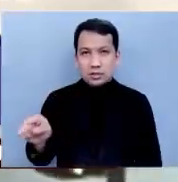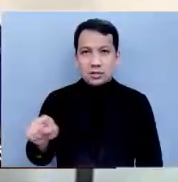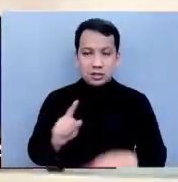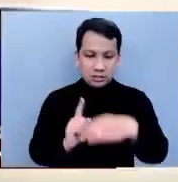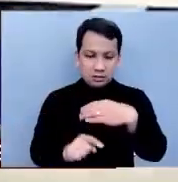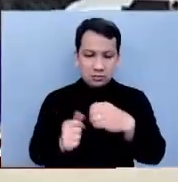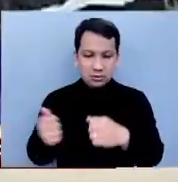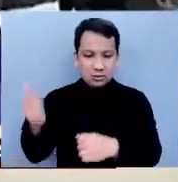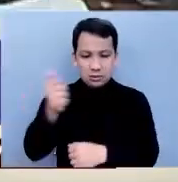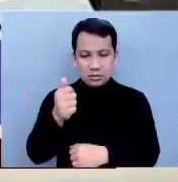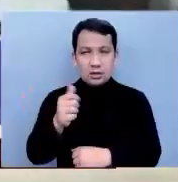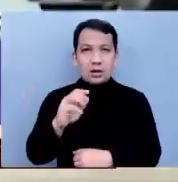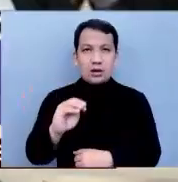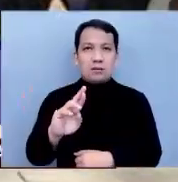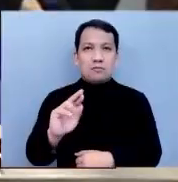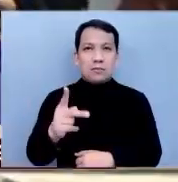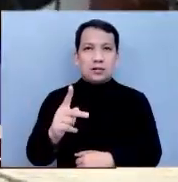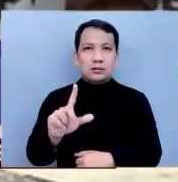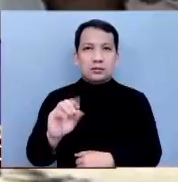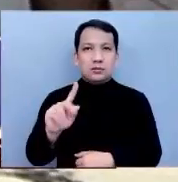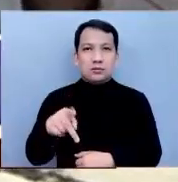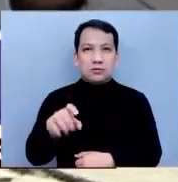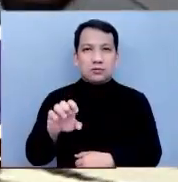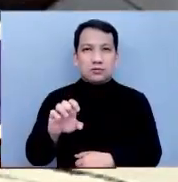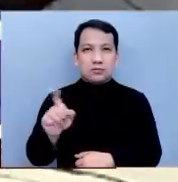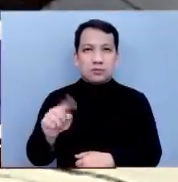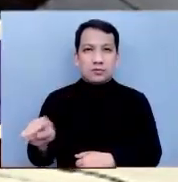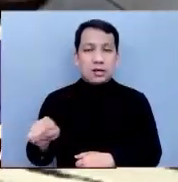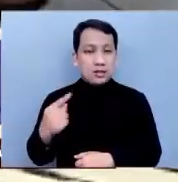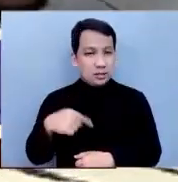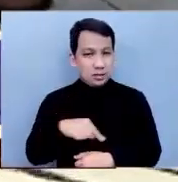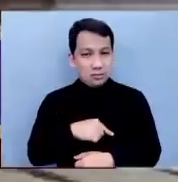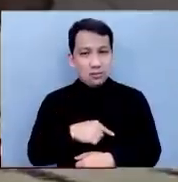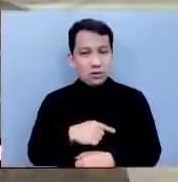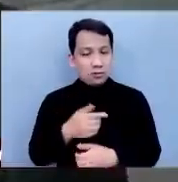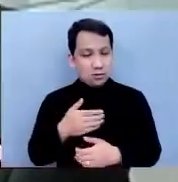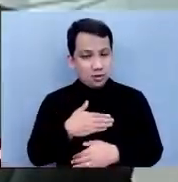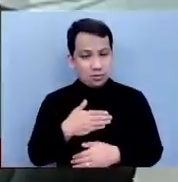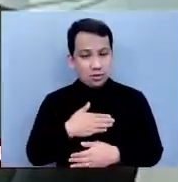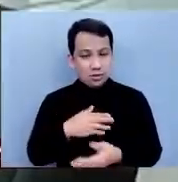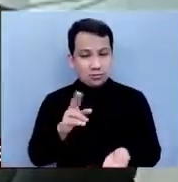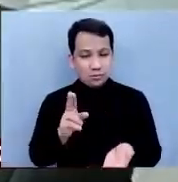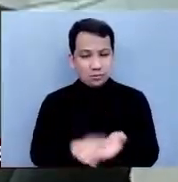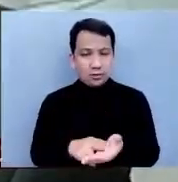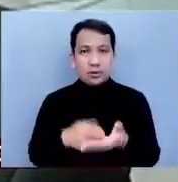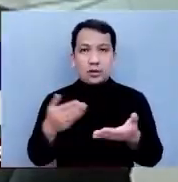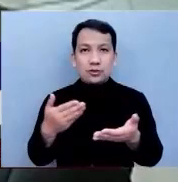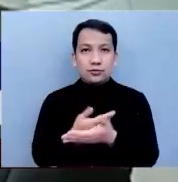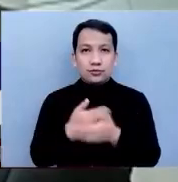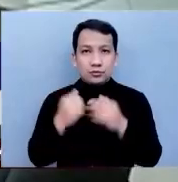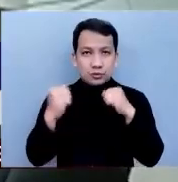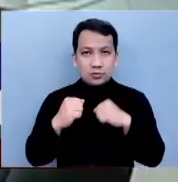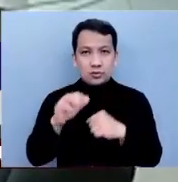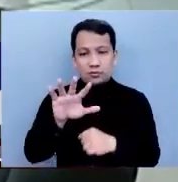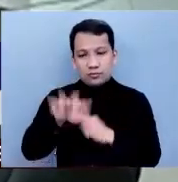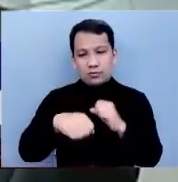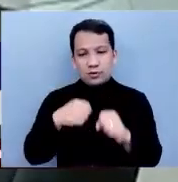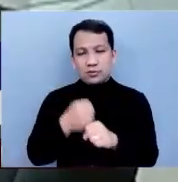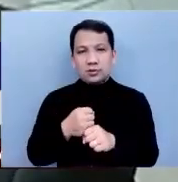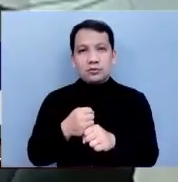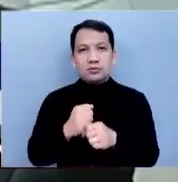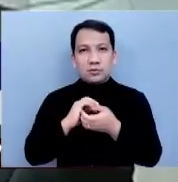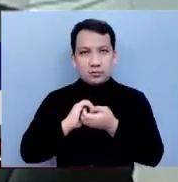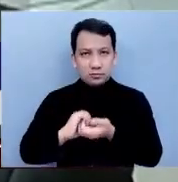Chairman, Mark Lopez. We're very happy to sign this new agreement for the next 5 years. I think it's a